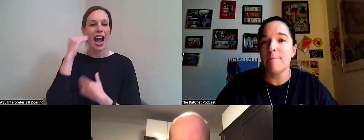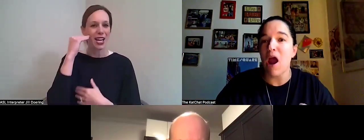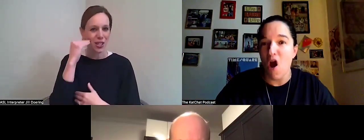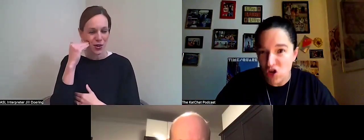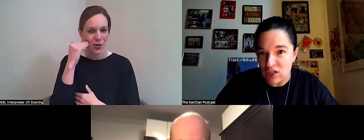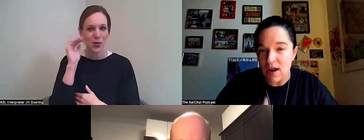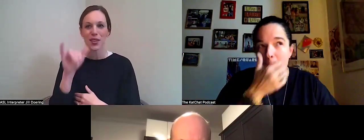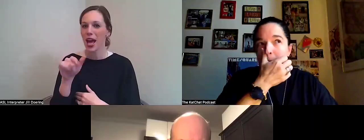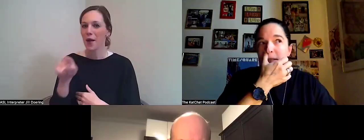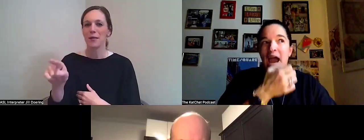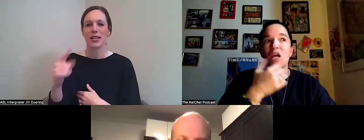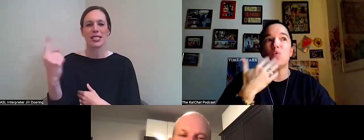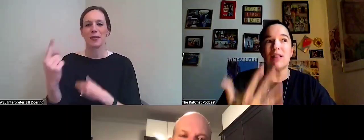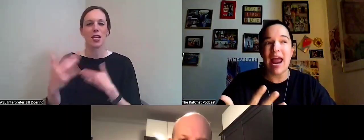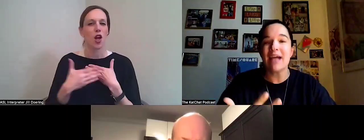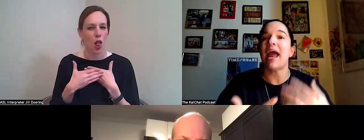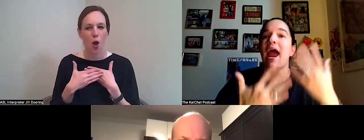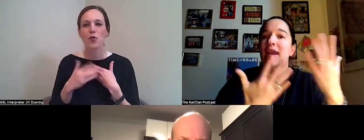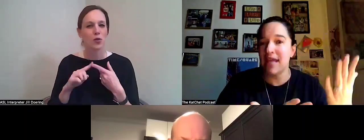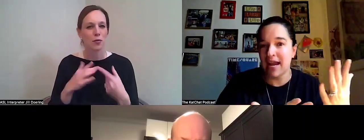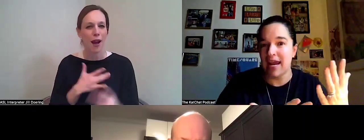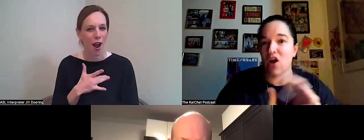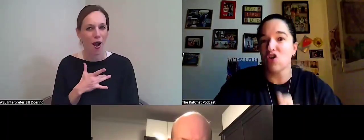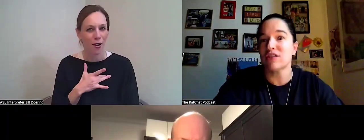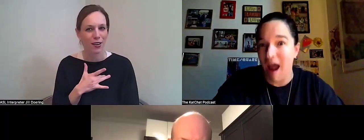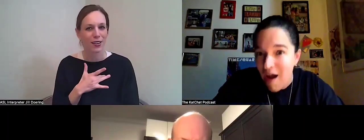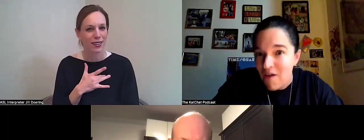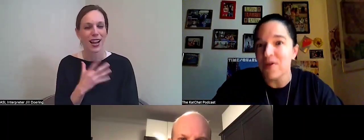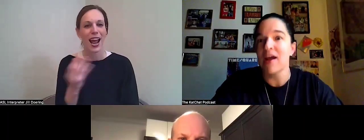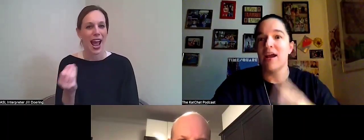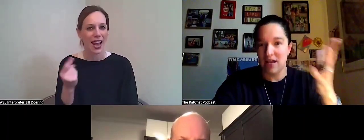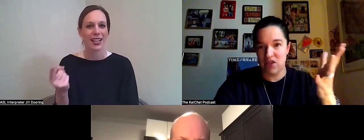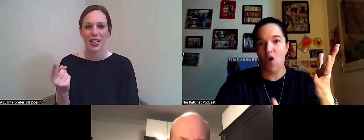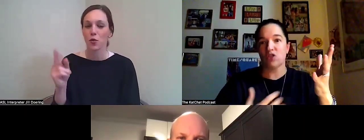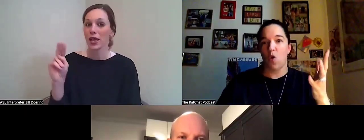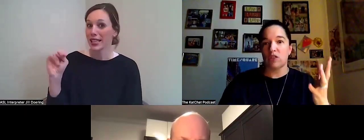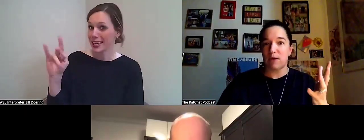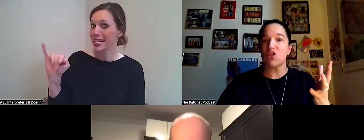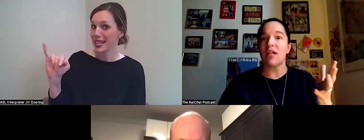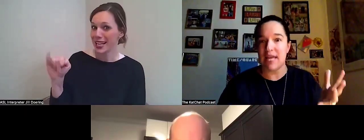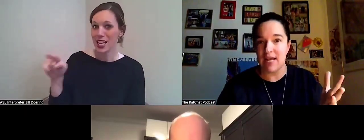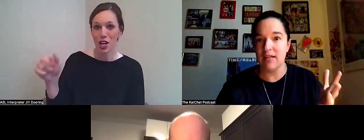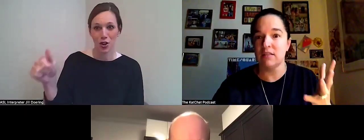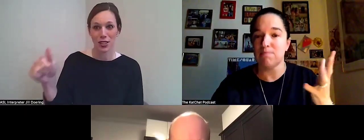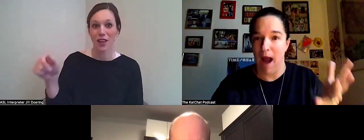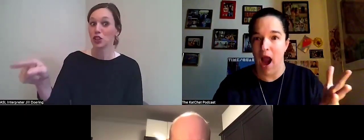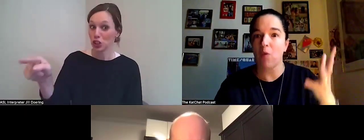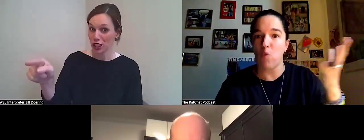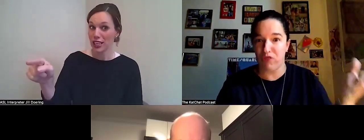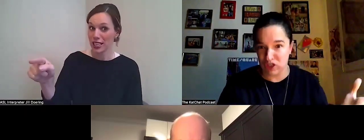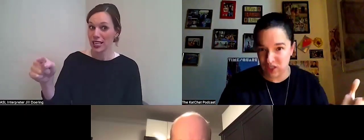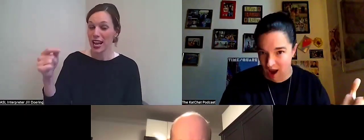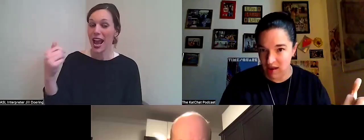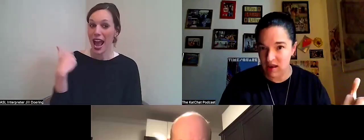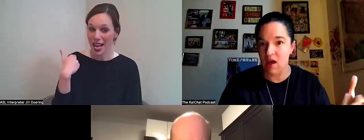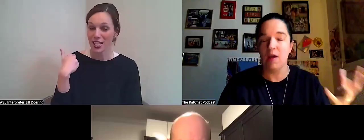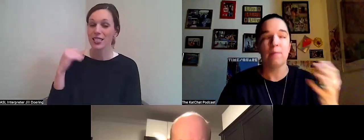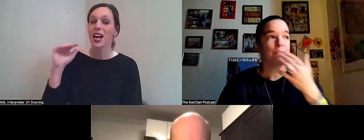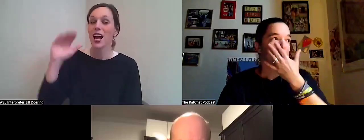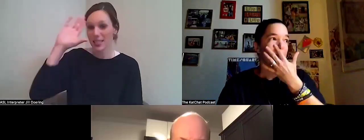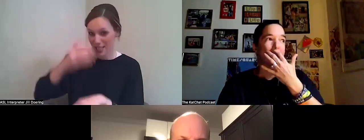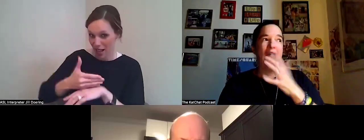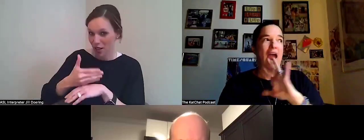near my heart. I could relate. And Nikki herself is also a special needs mom with her